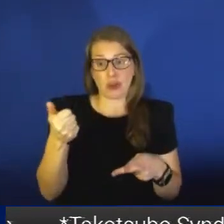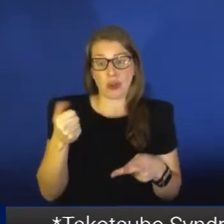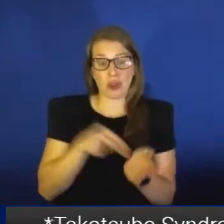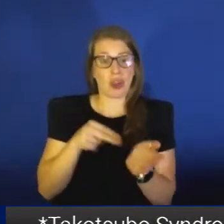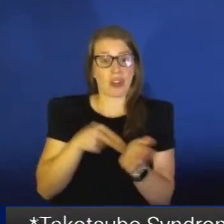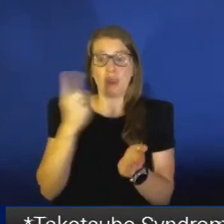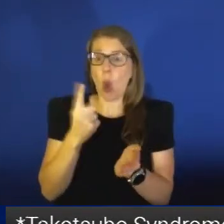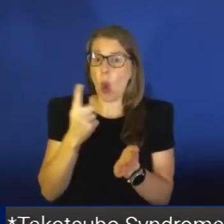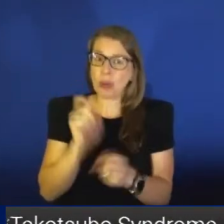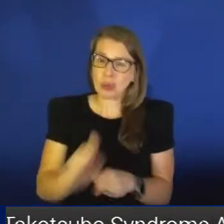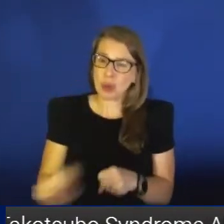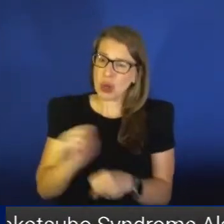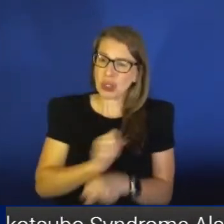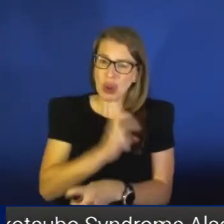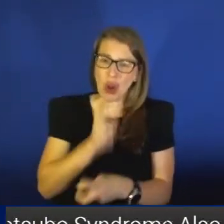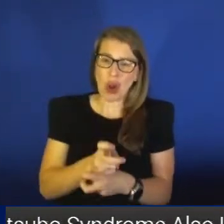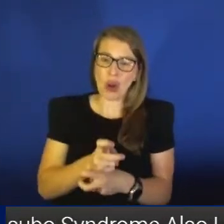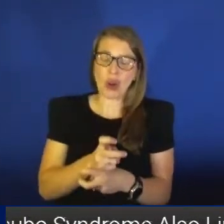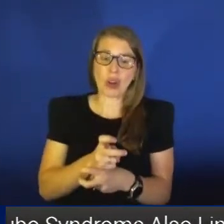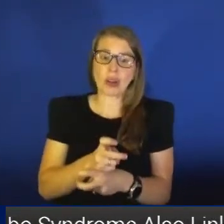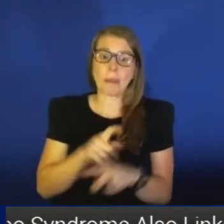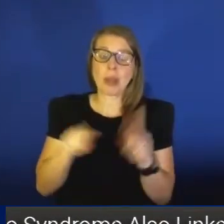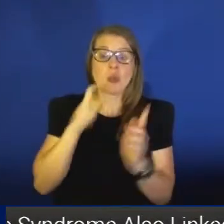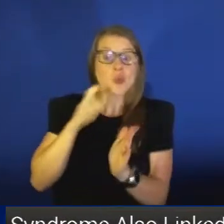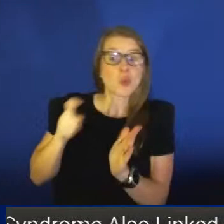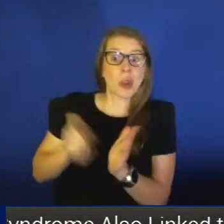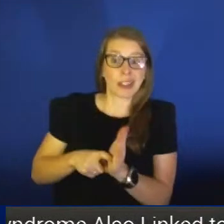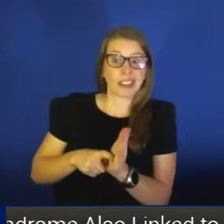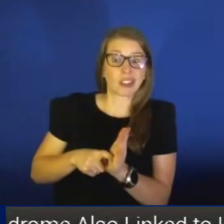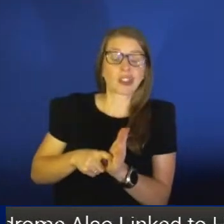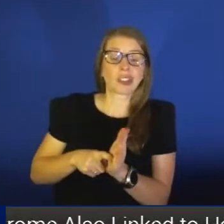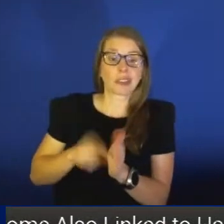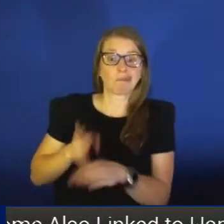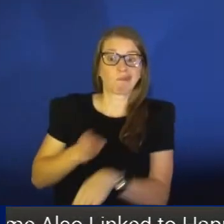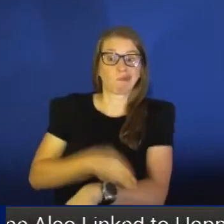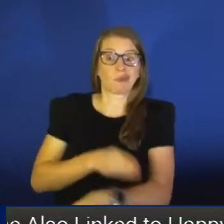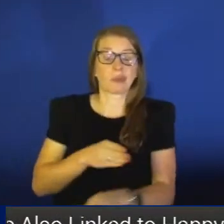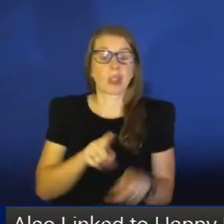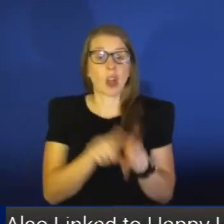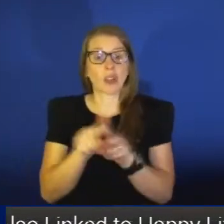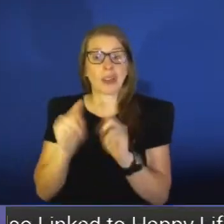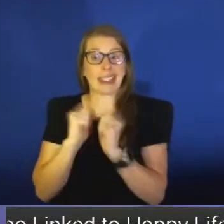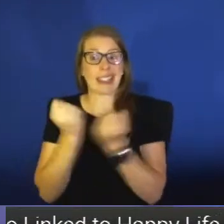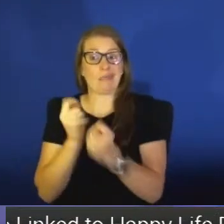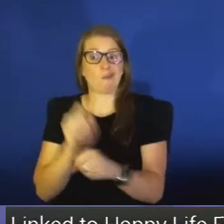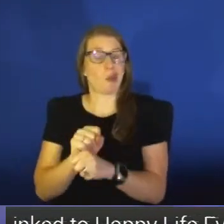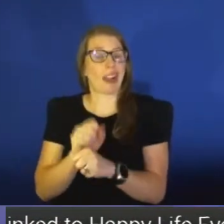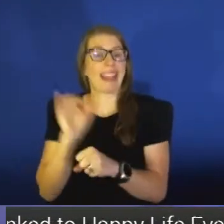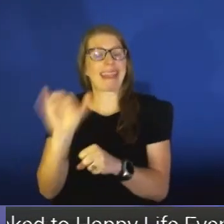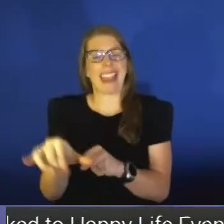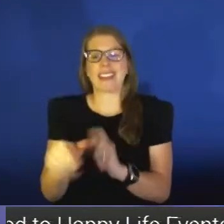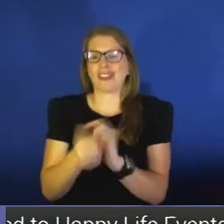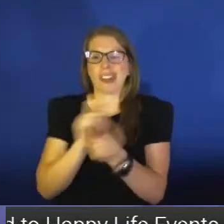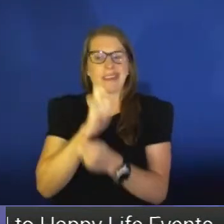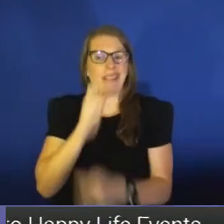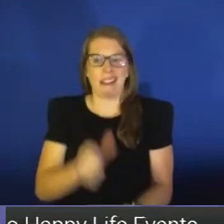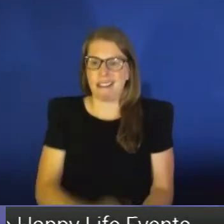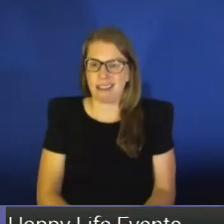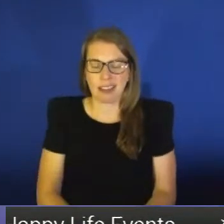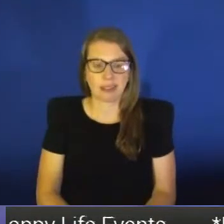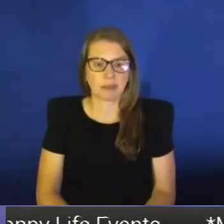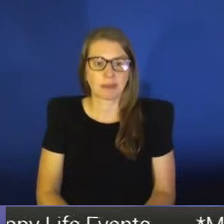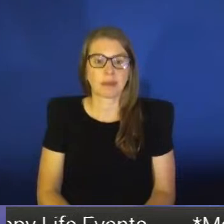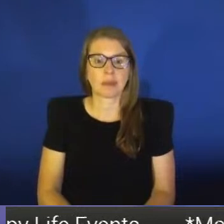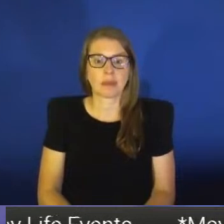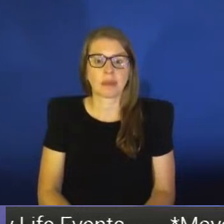really hard. But the recognition of that and the stressing is that teamwork that has hasn't changed. Yeah. Well, but I think that the dynamic has